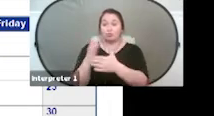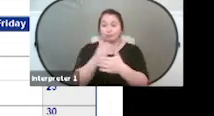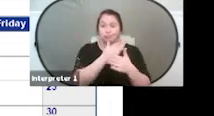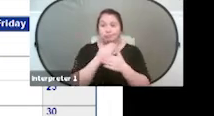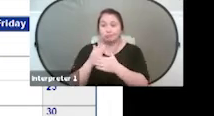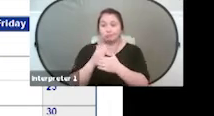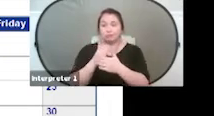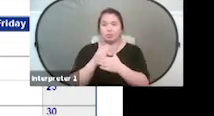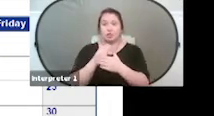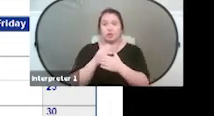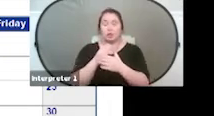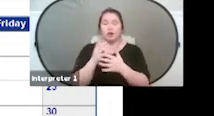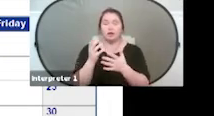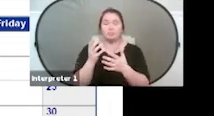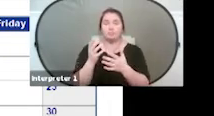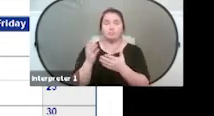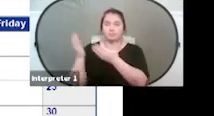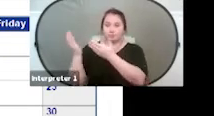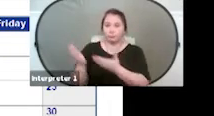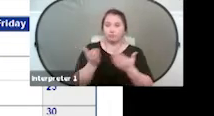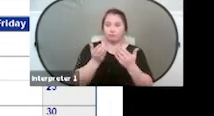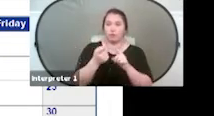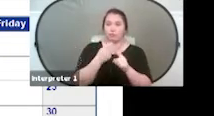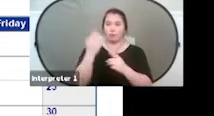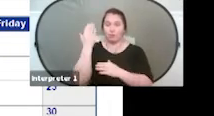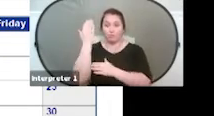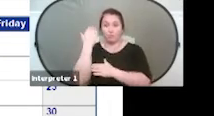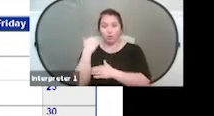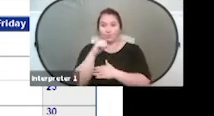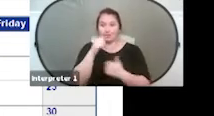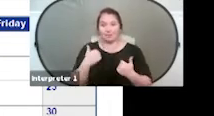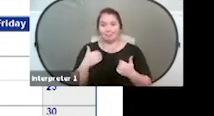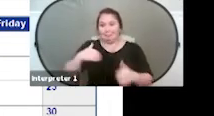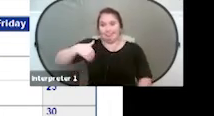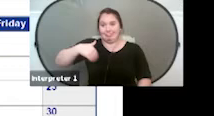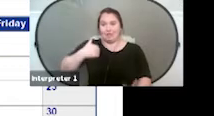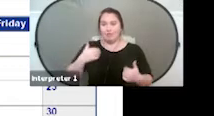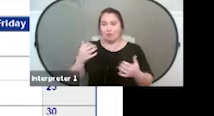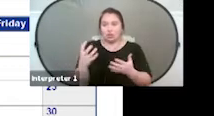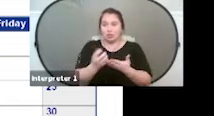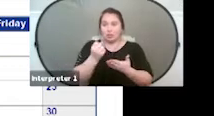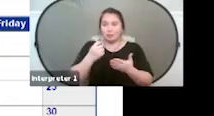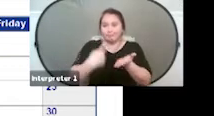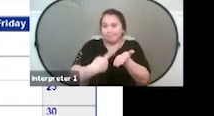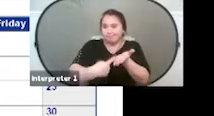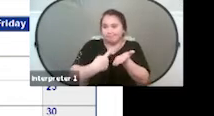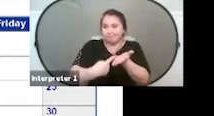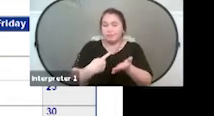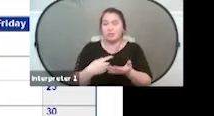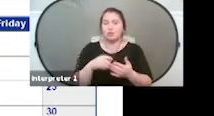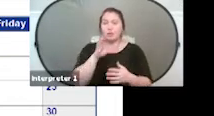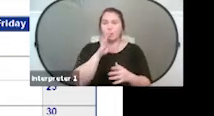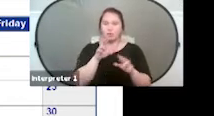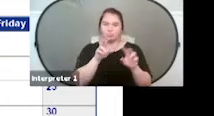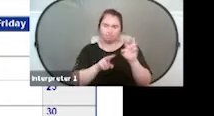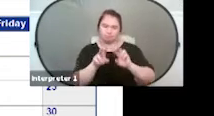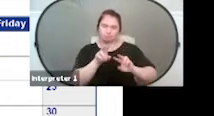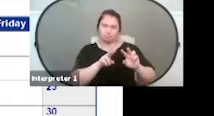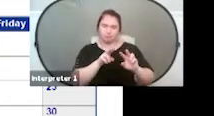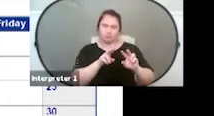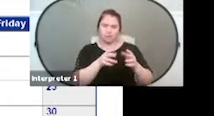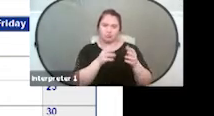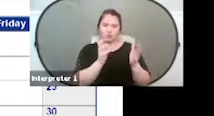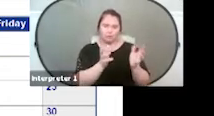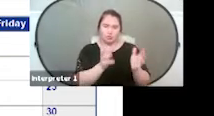a carryover from the last meeting that we didn't really have a chance to discuss. So we'll be managing our time and our conversations